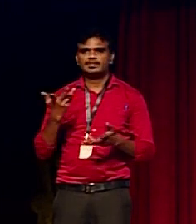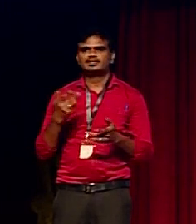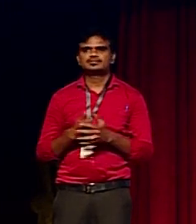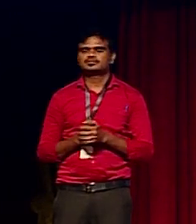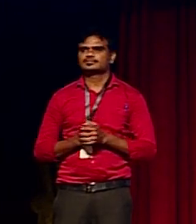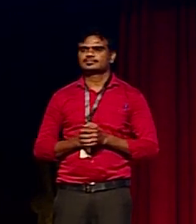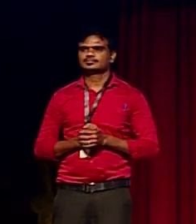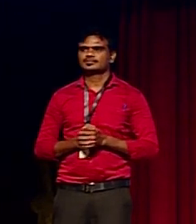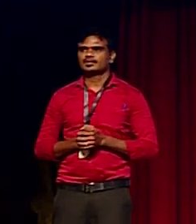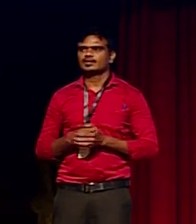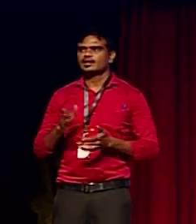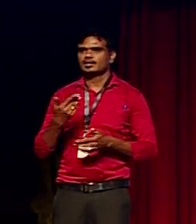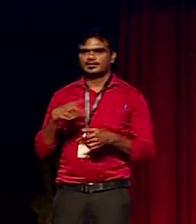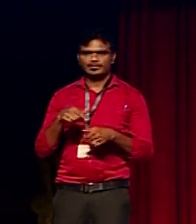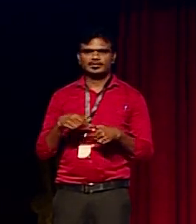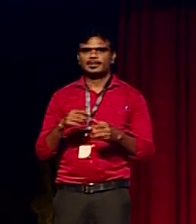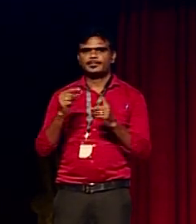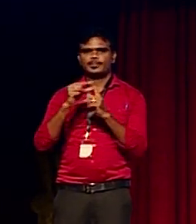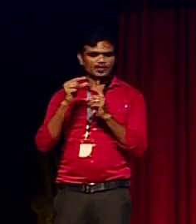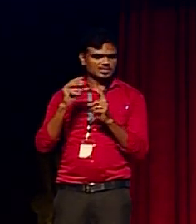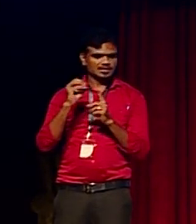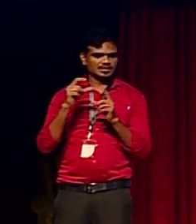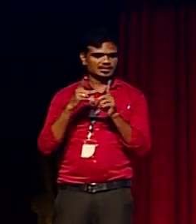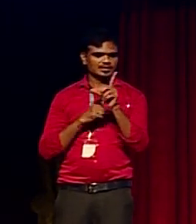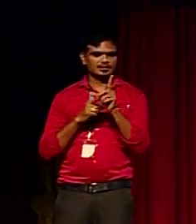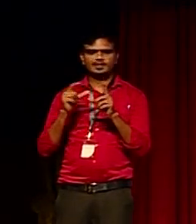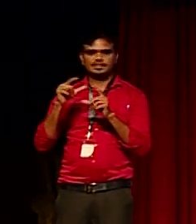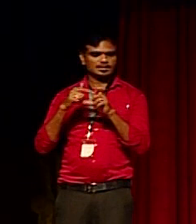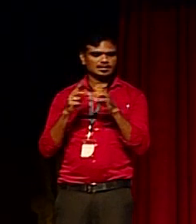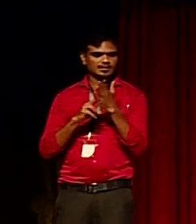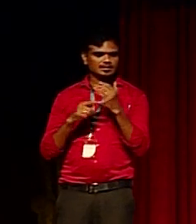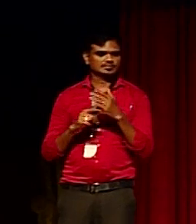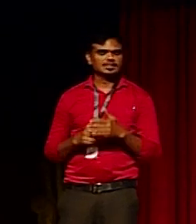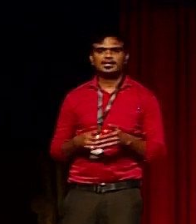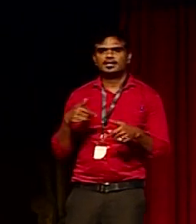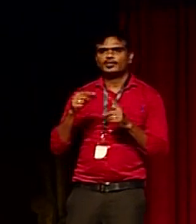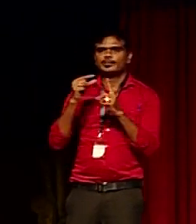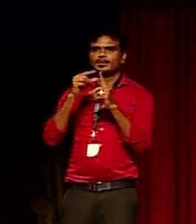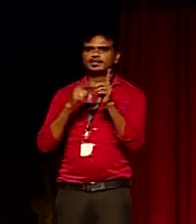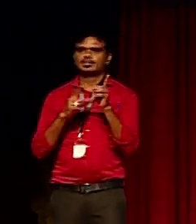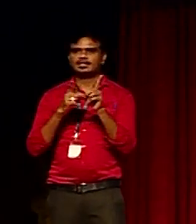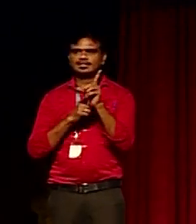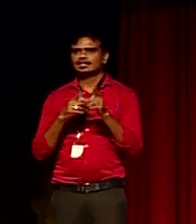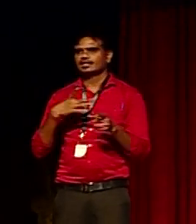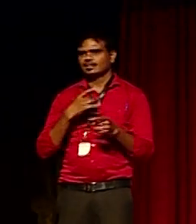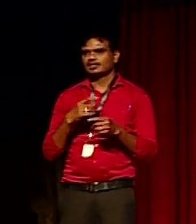varies. And that's why the polycentric knee. Now, the polycentric knee, the concept is